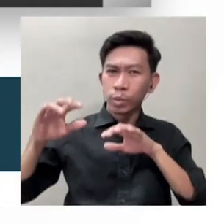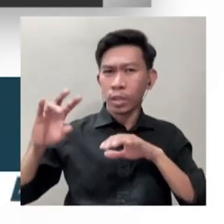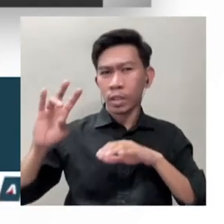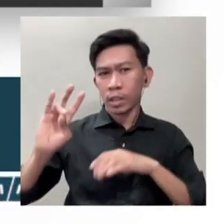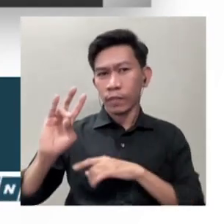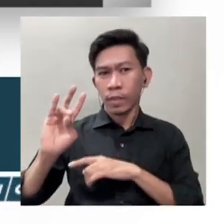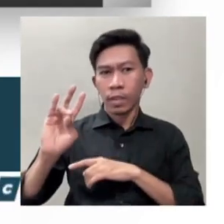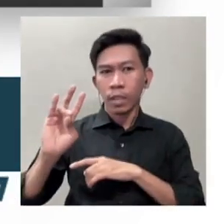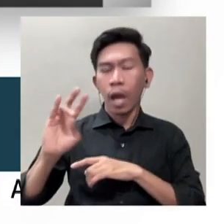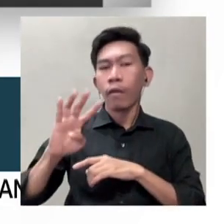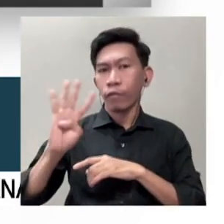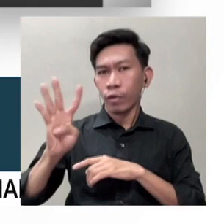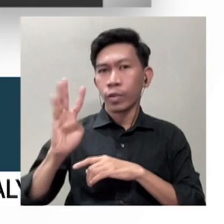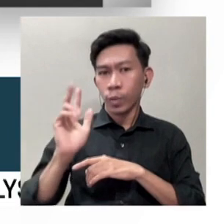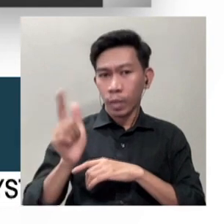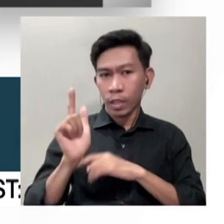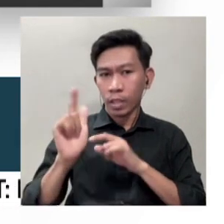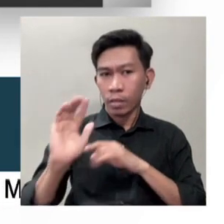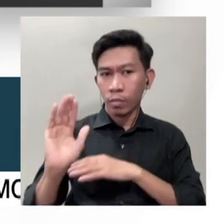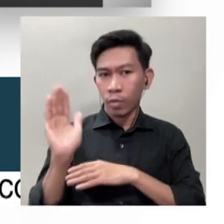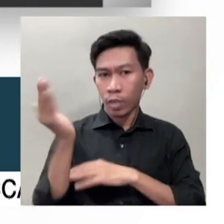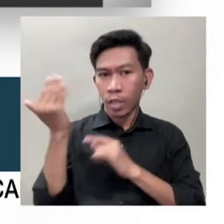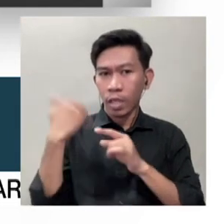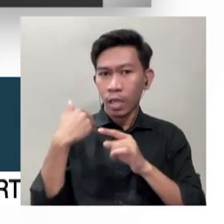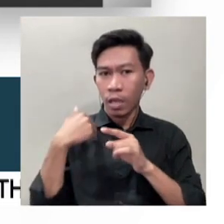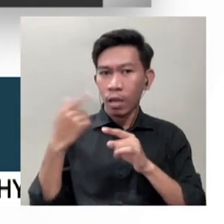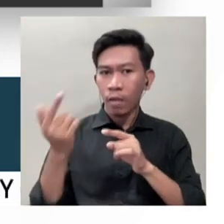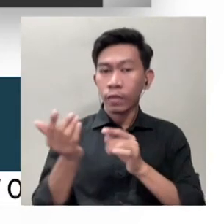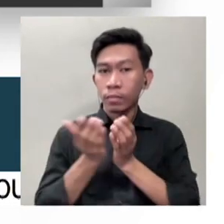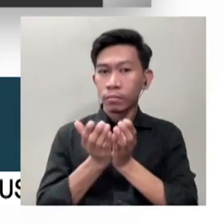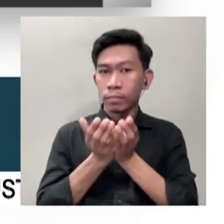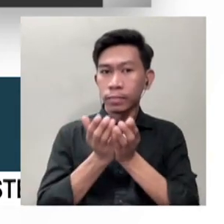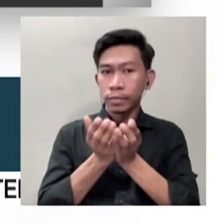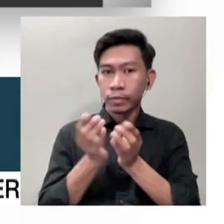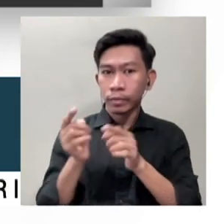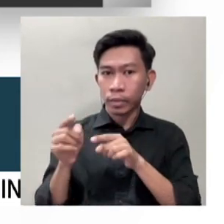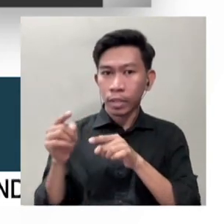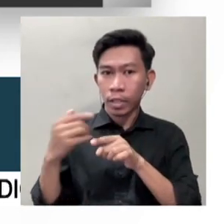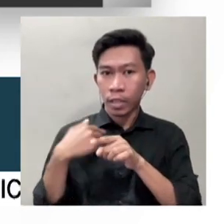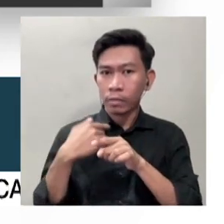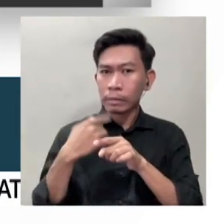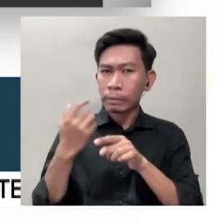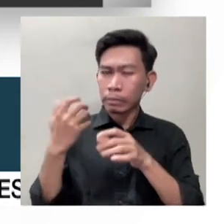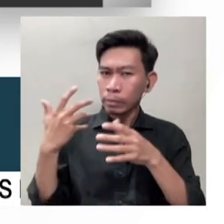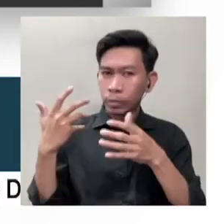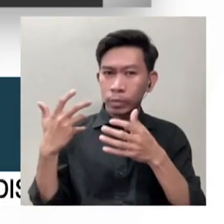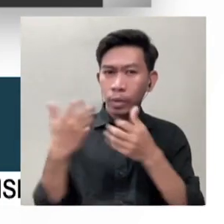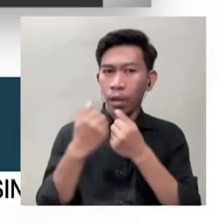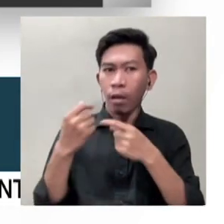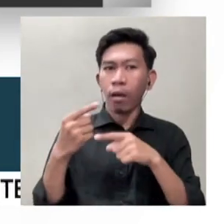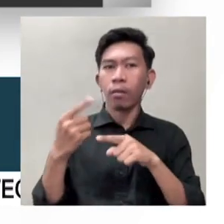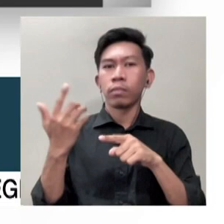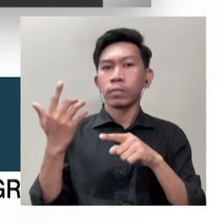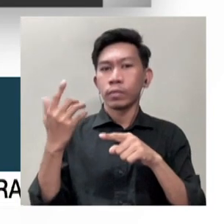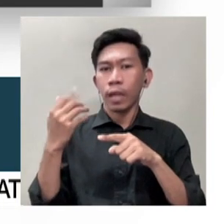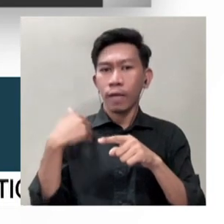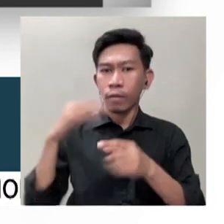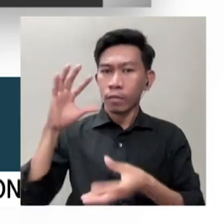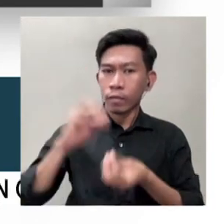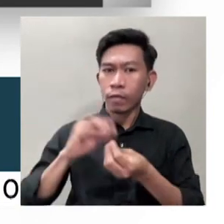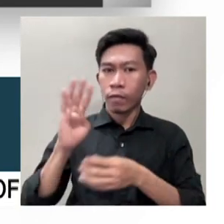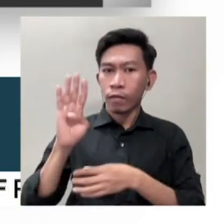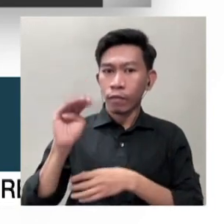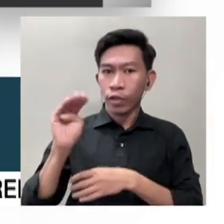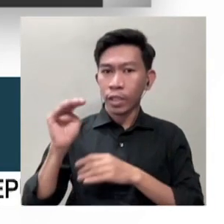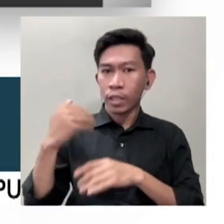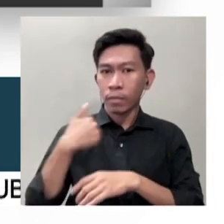araw. At isang commercial vessel accidentally na natamaan po sila nung duman. All in all, meron pong 14 na crew at 11